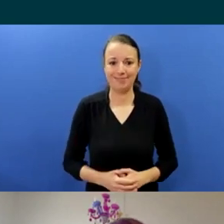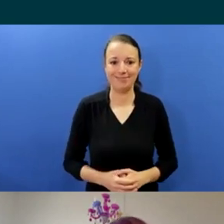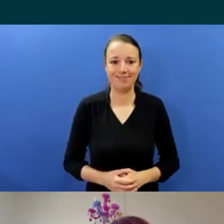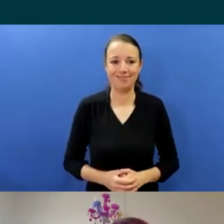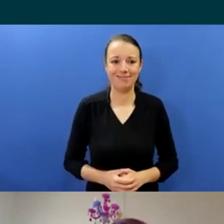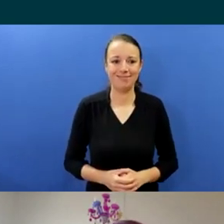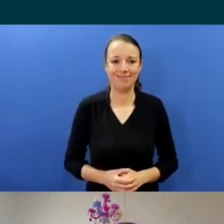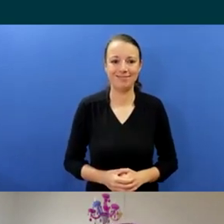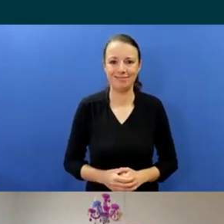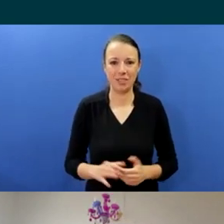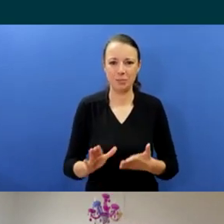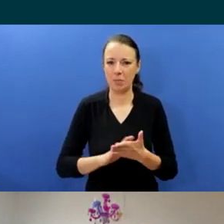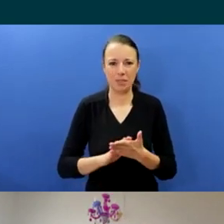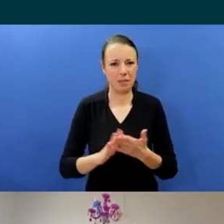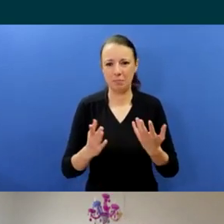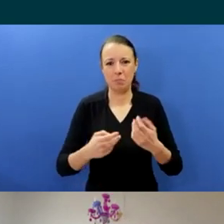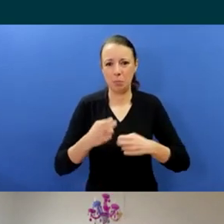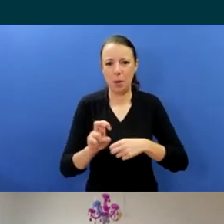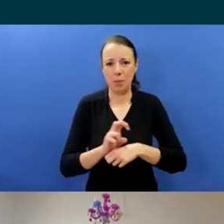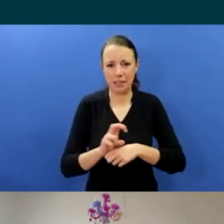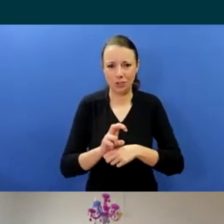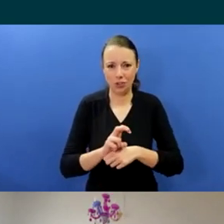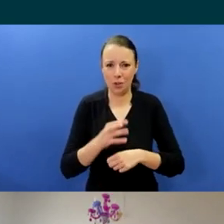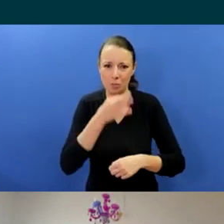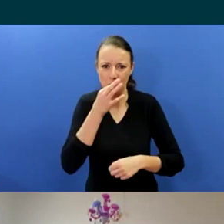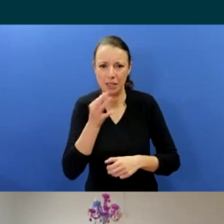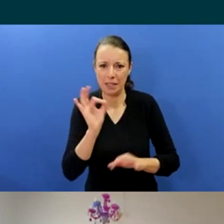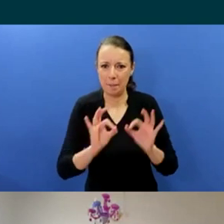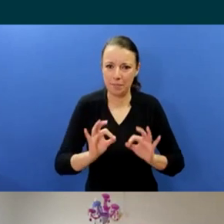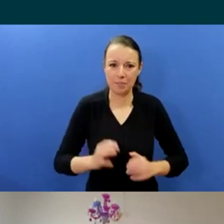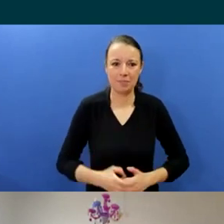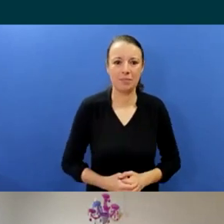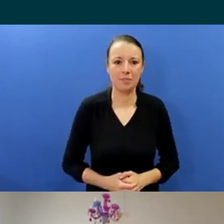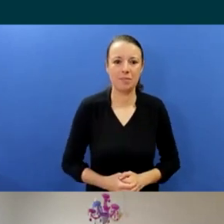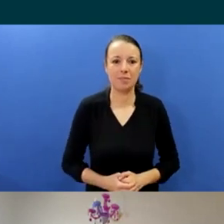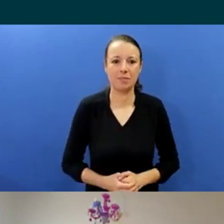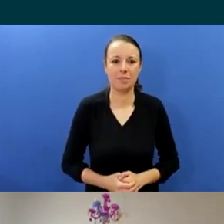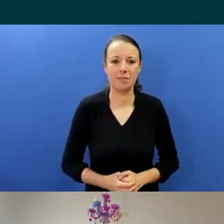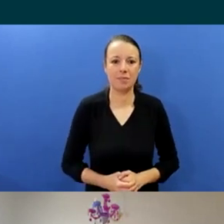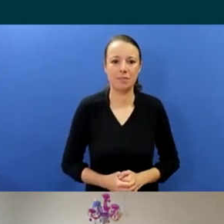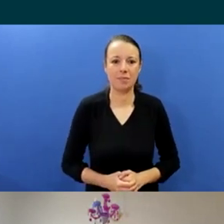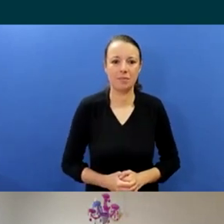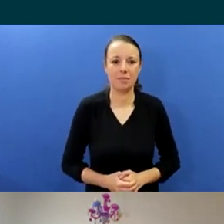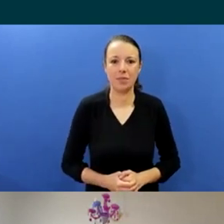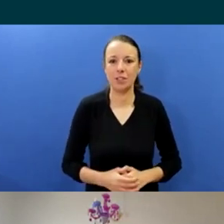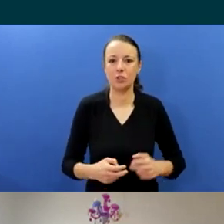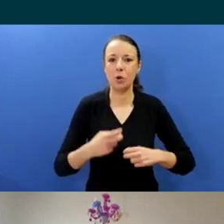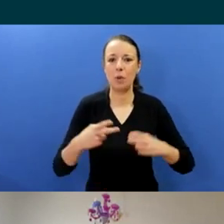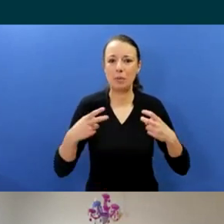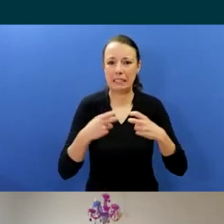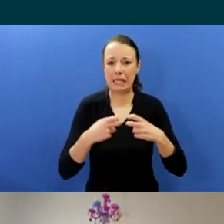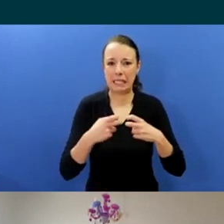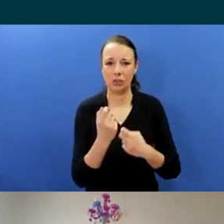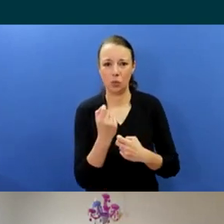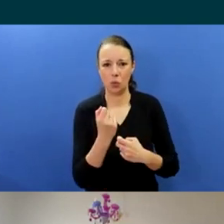issues we can have with the online. So, the before the events, in terms